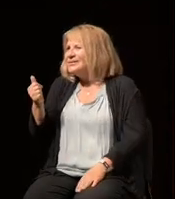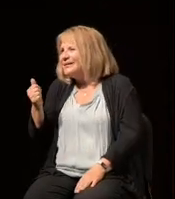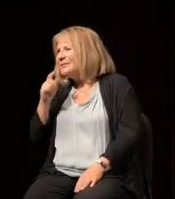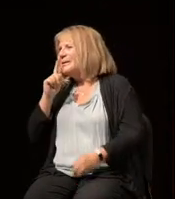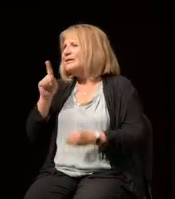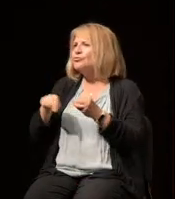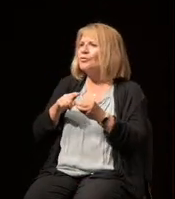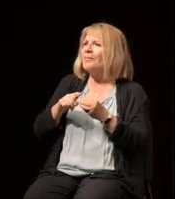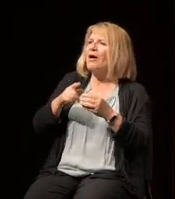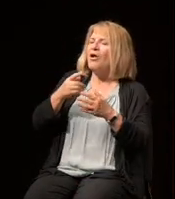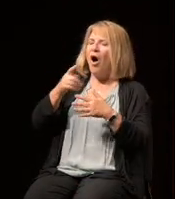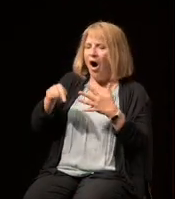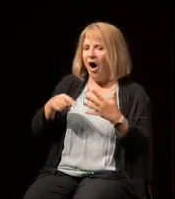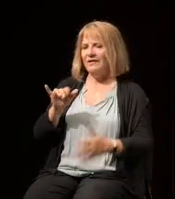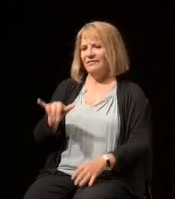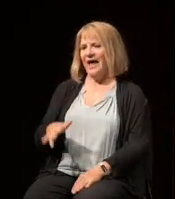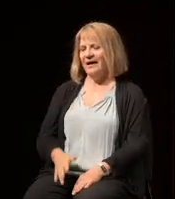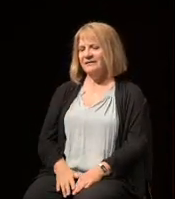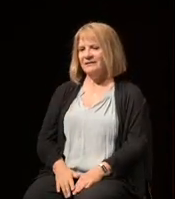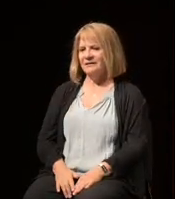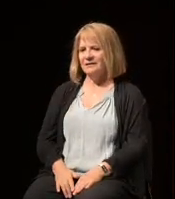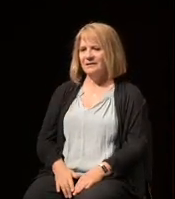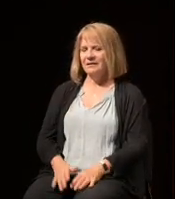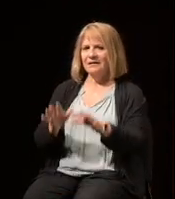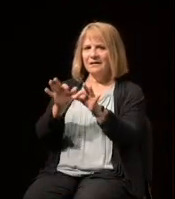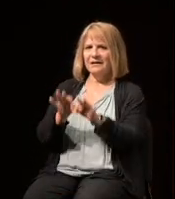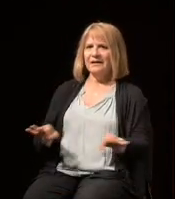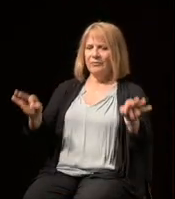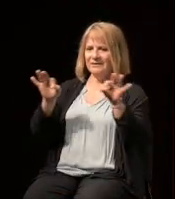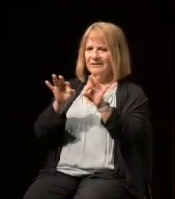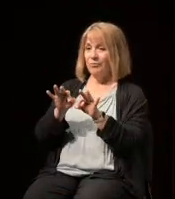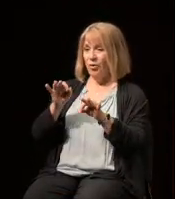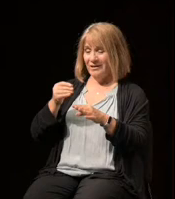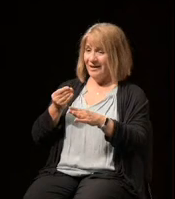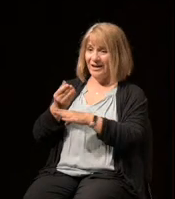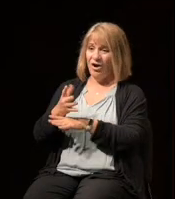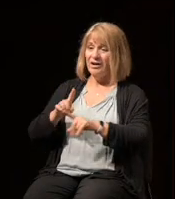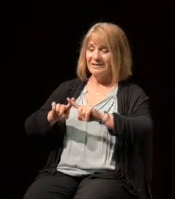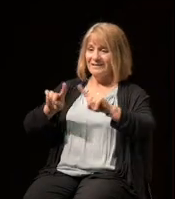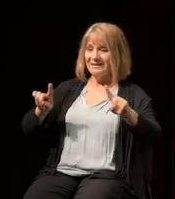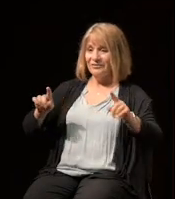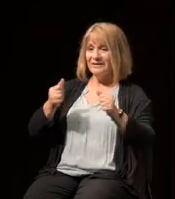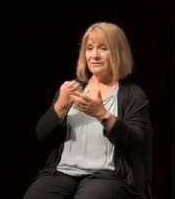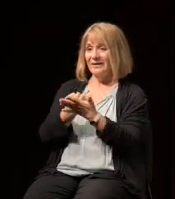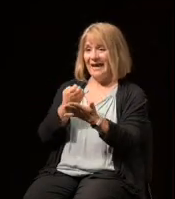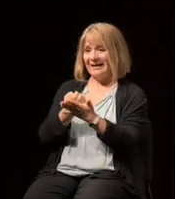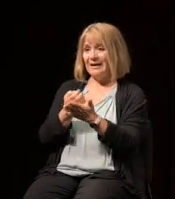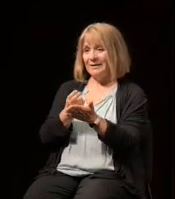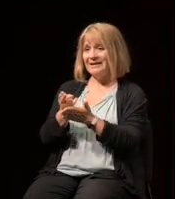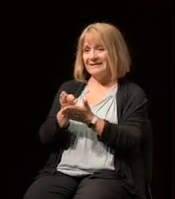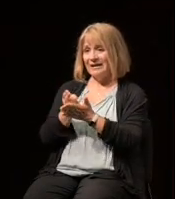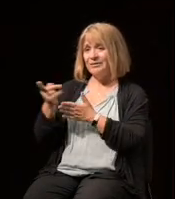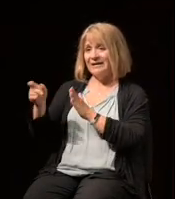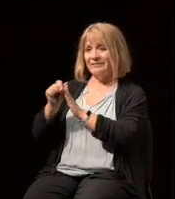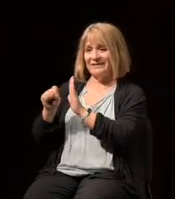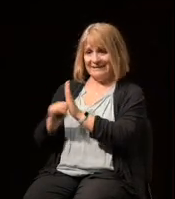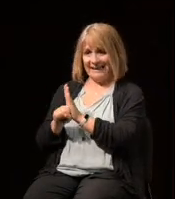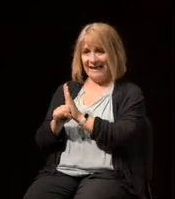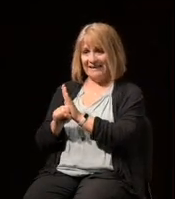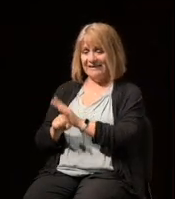that. And it was important, and it made a difference in terms of the economic integrity of this state.